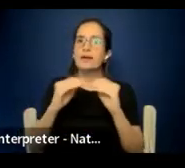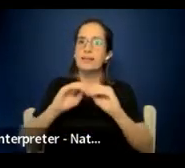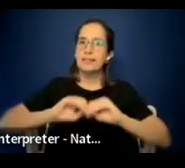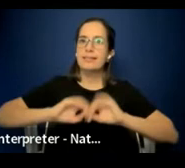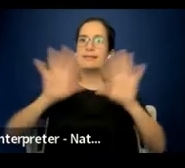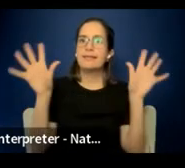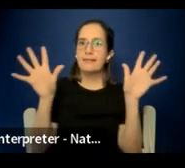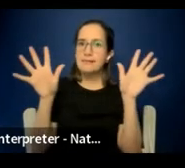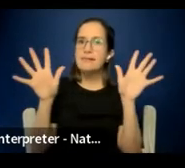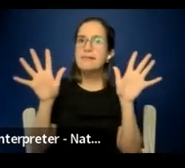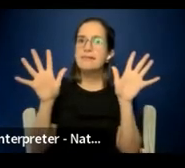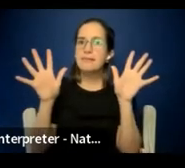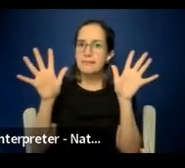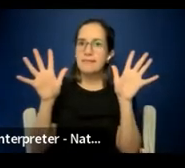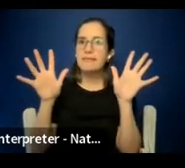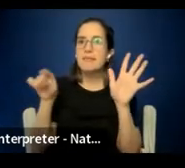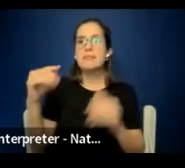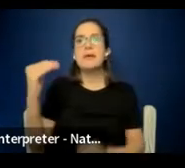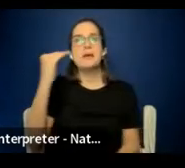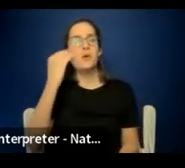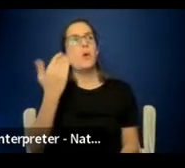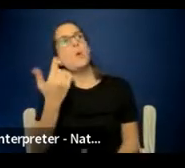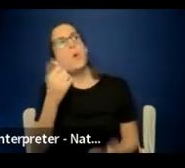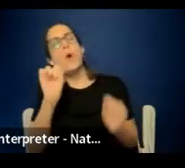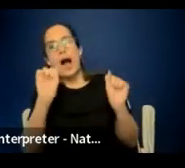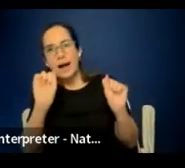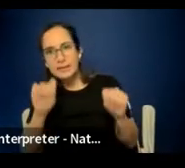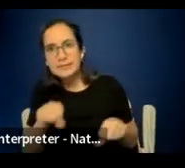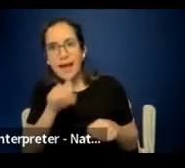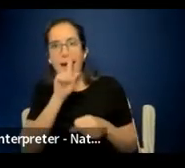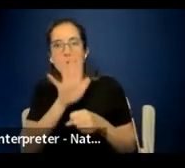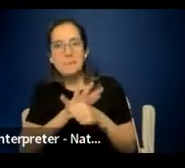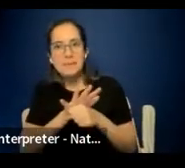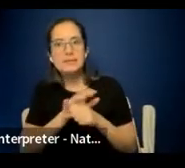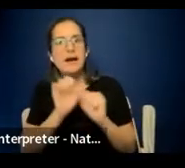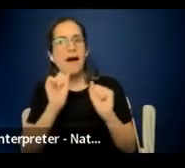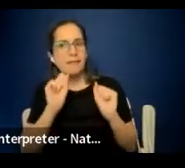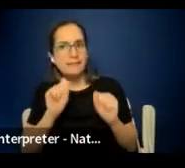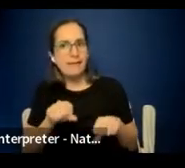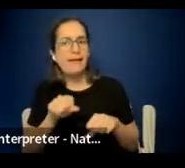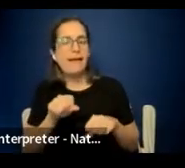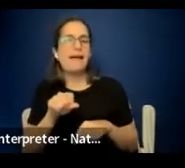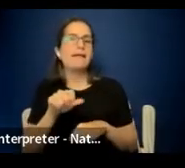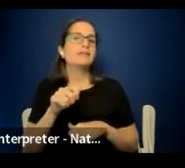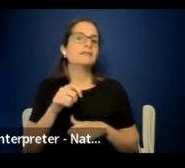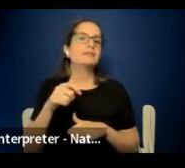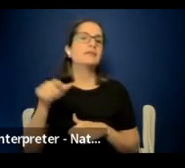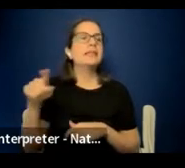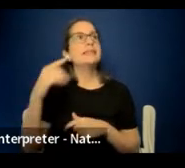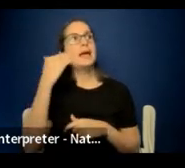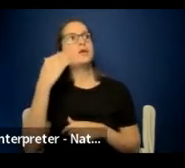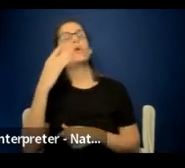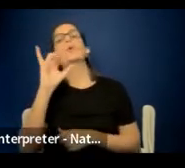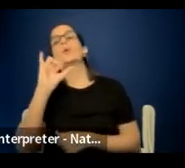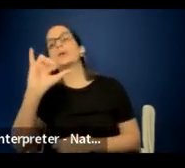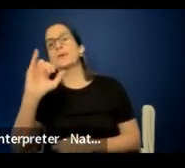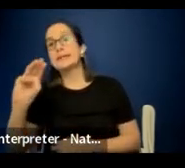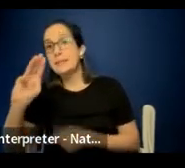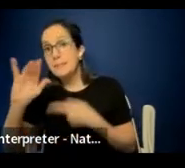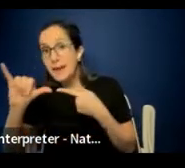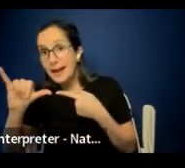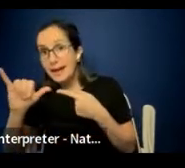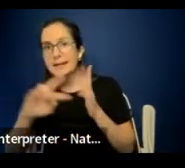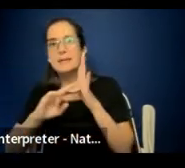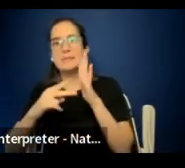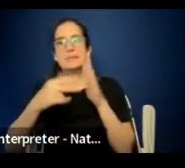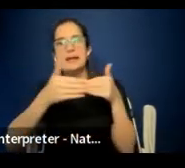would might be more willing to commit to? Okay, I know exactly what they're looking for. Their gala's in May. So I know that, you know, after that, you know, my